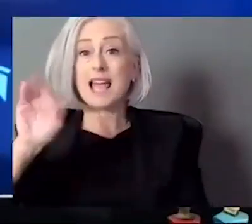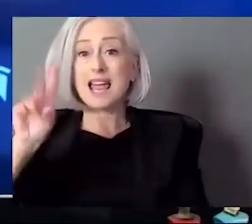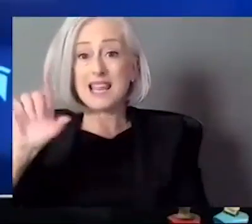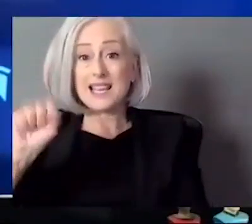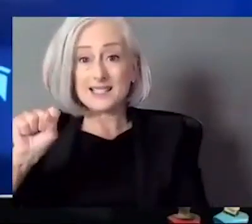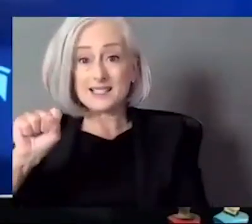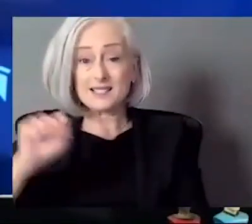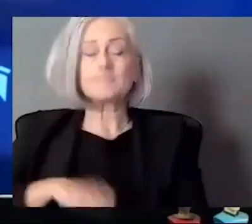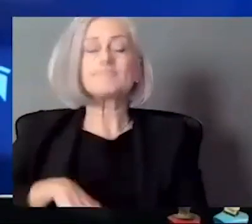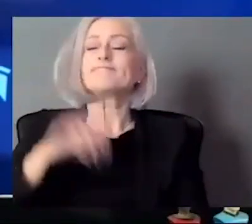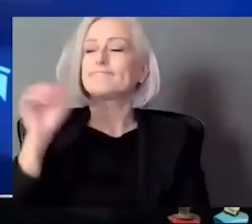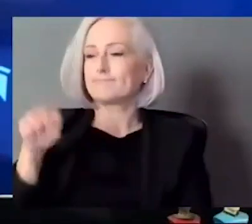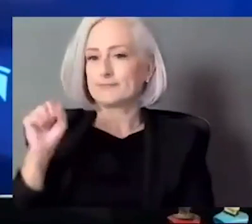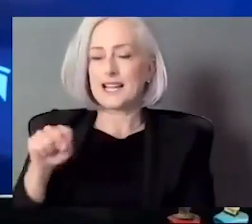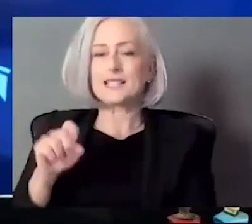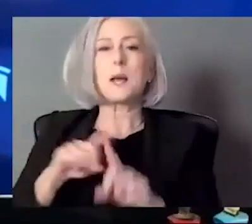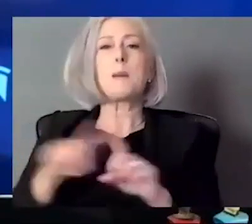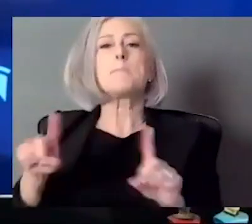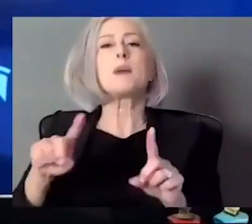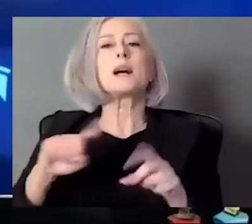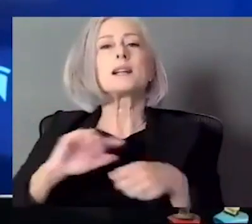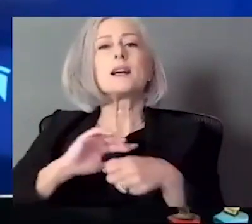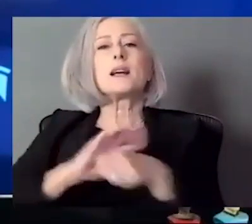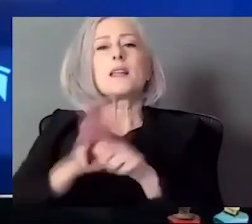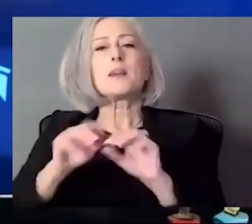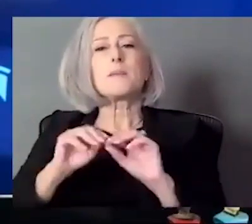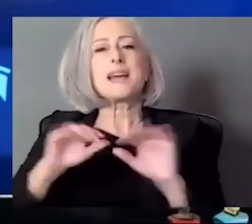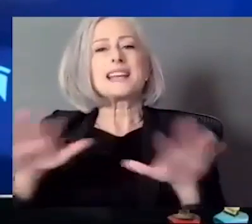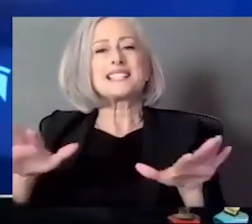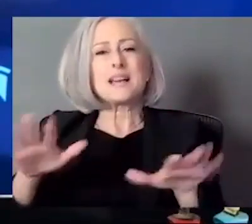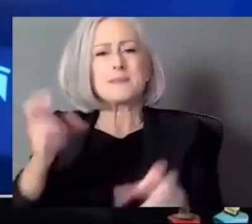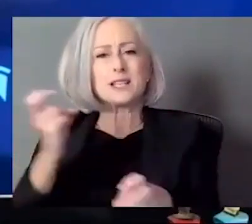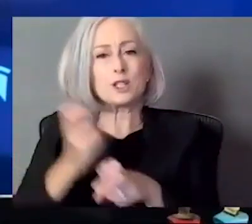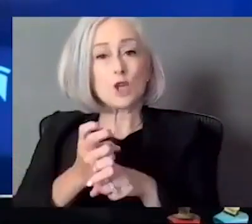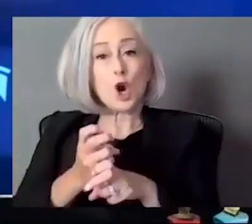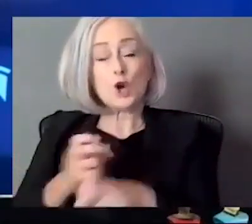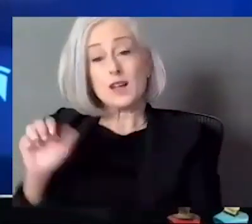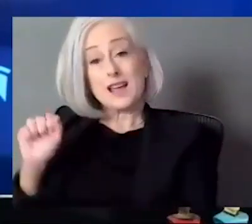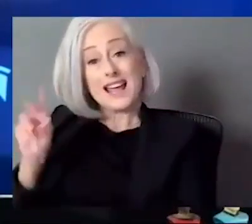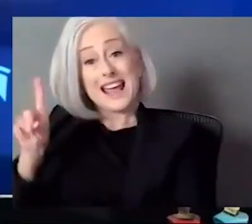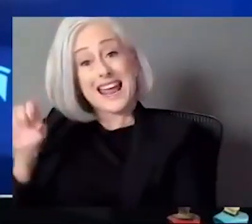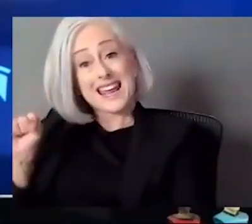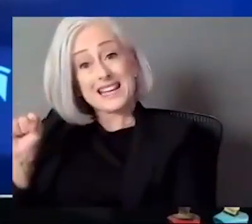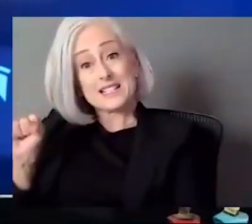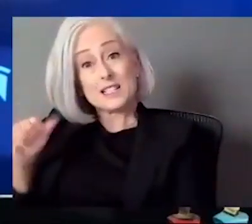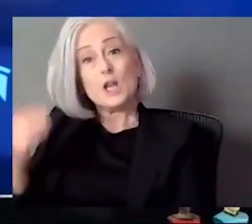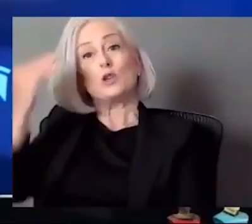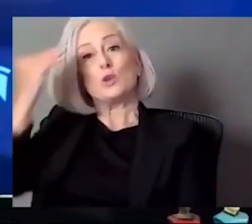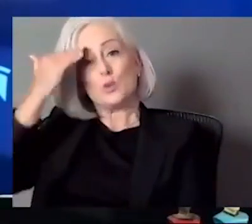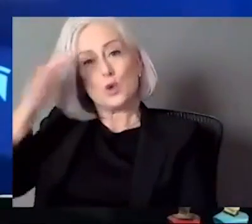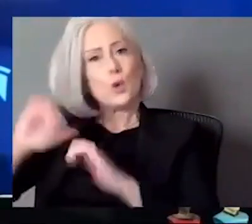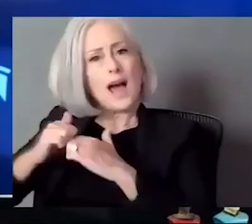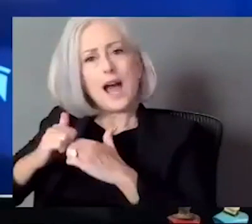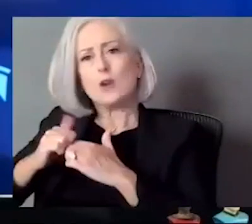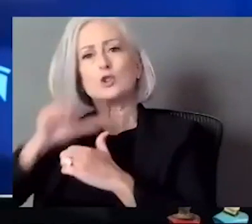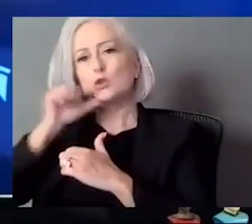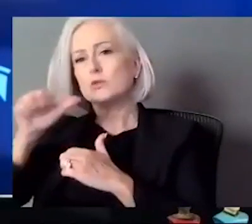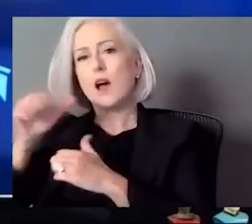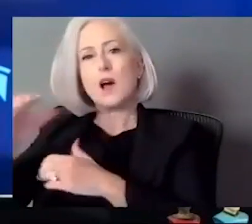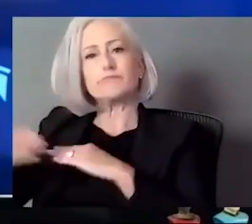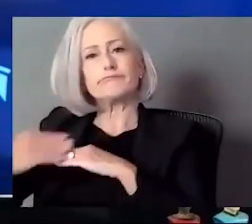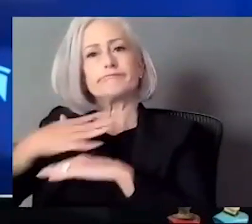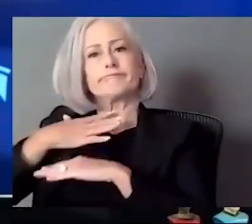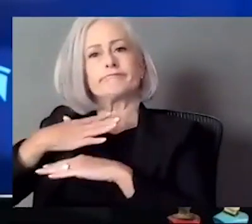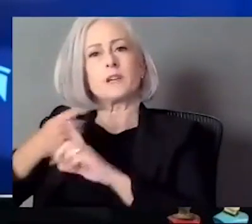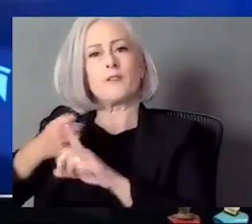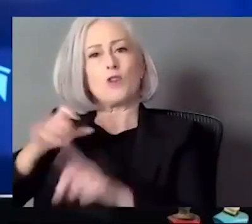it affected so many. And with AIDS, you knew how to not get AIDS. With the pandemic, this problem was you were